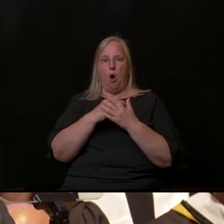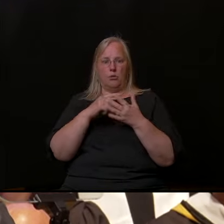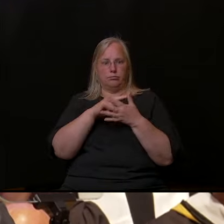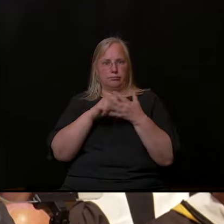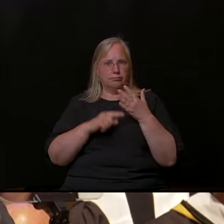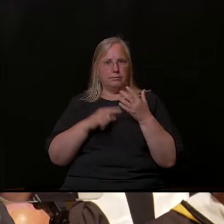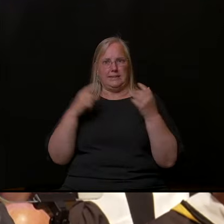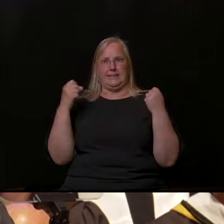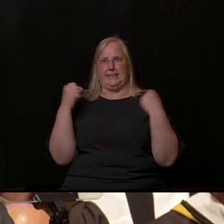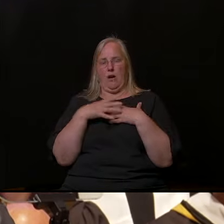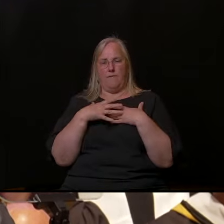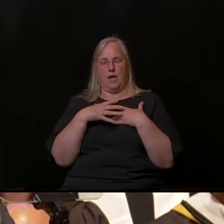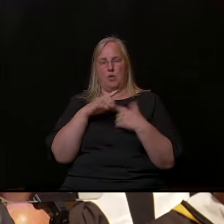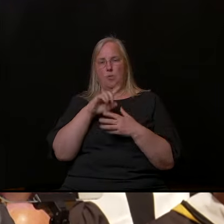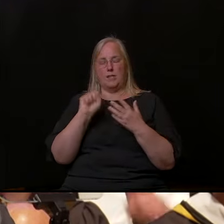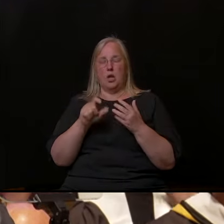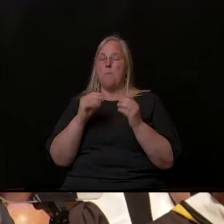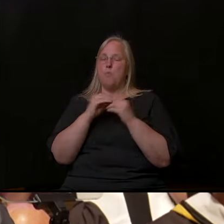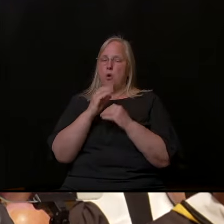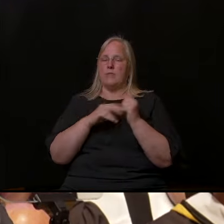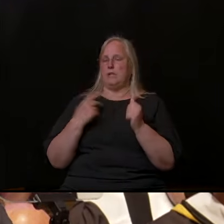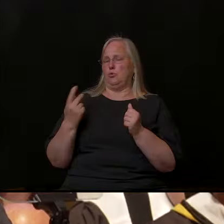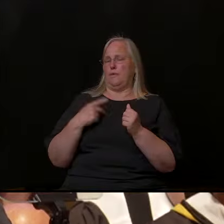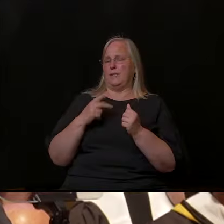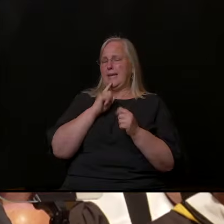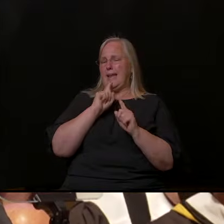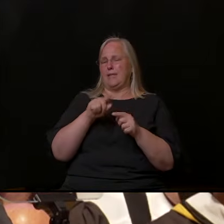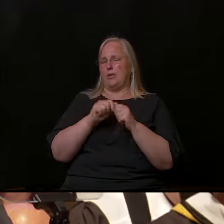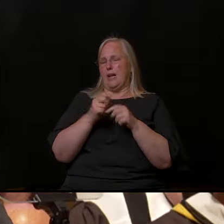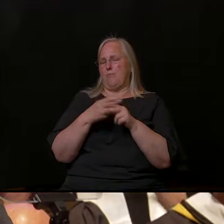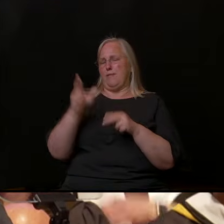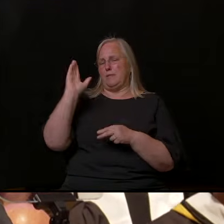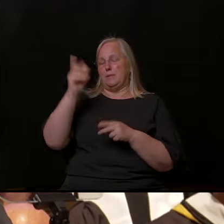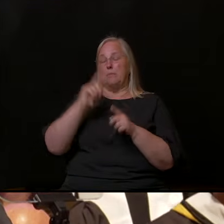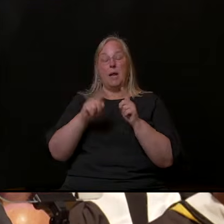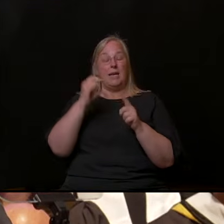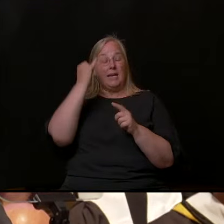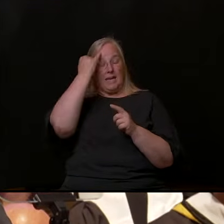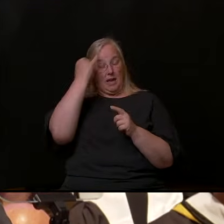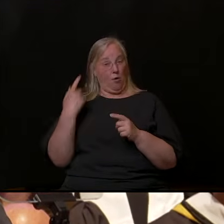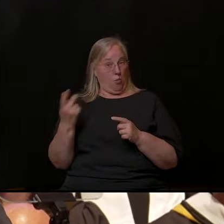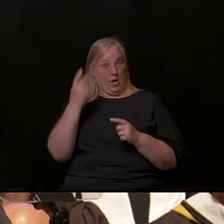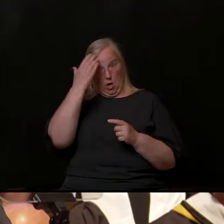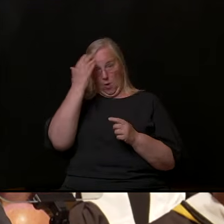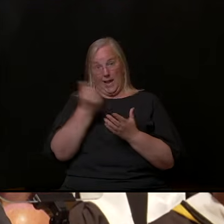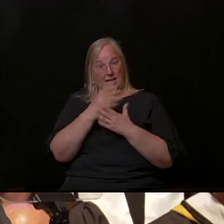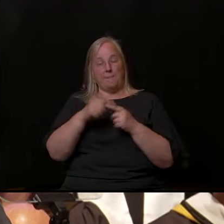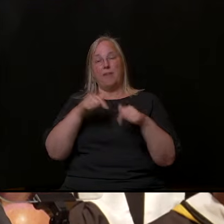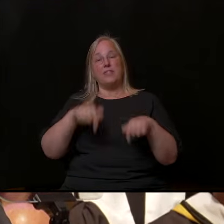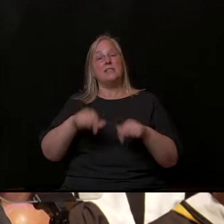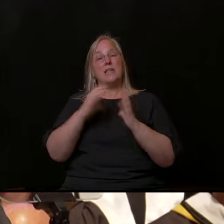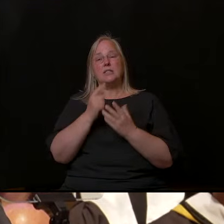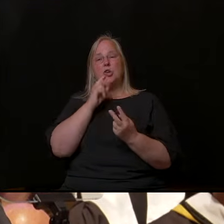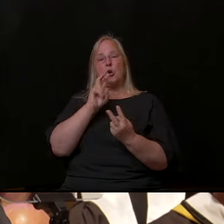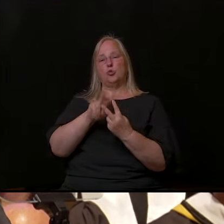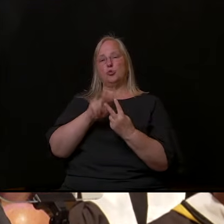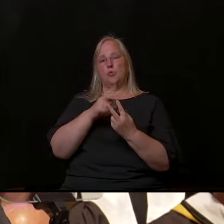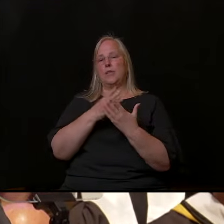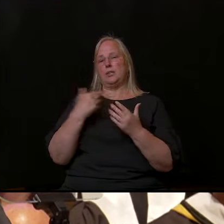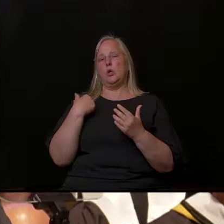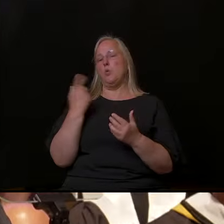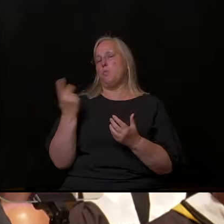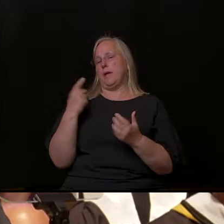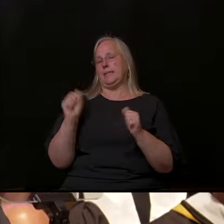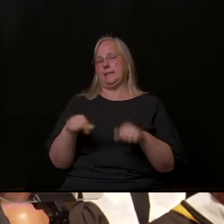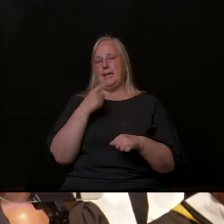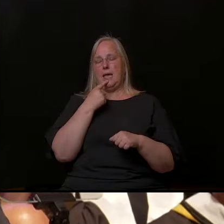and beyond what the two of us can answer in a brief speech. However, if we do know anything about this class, there are a few things we can say.